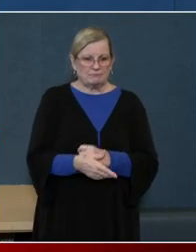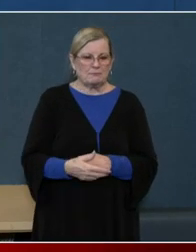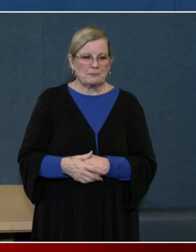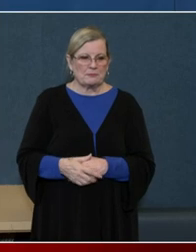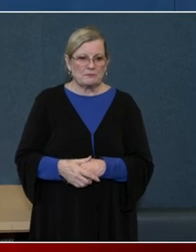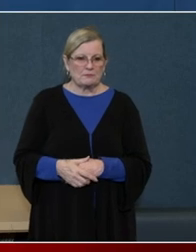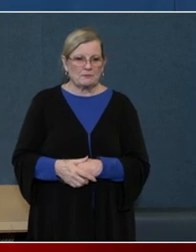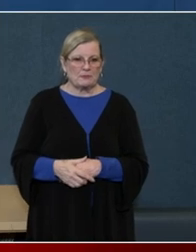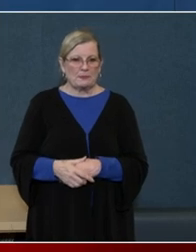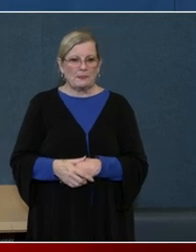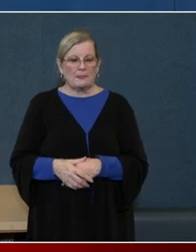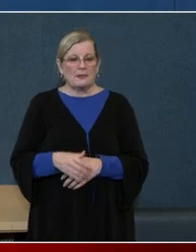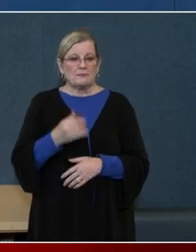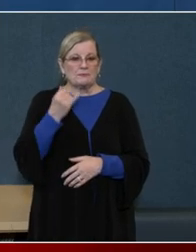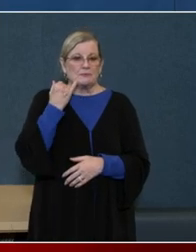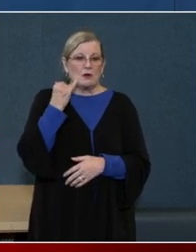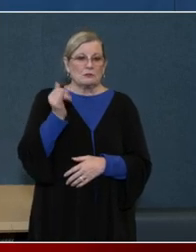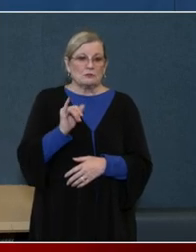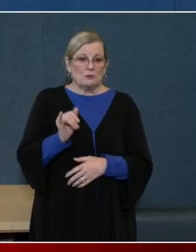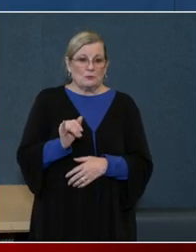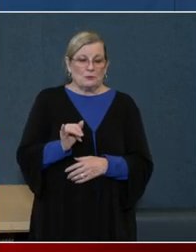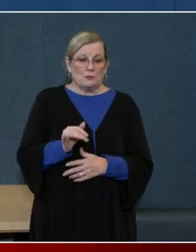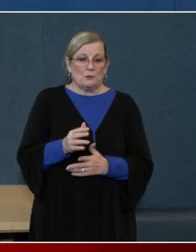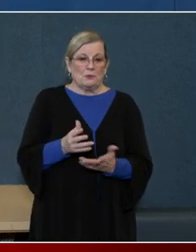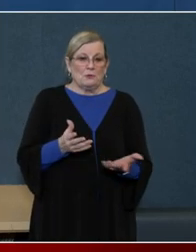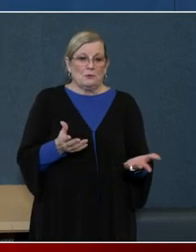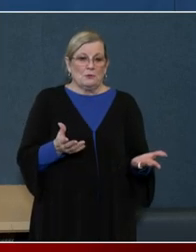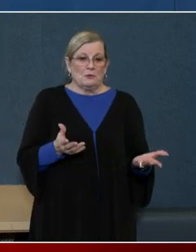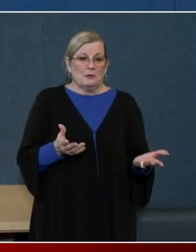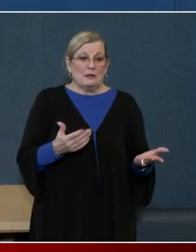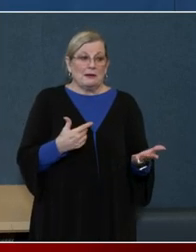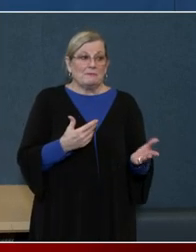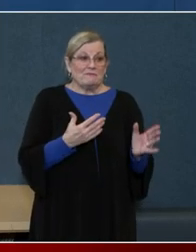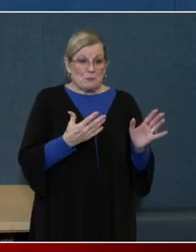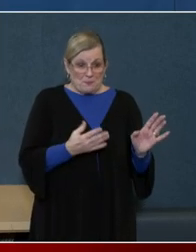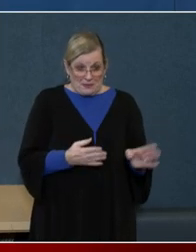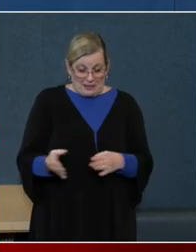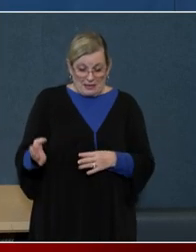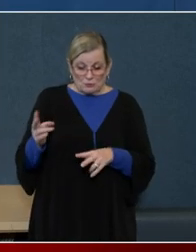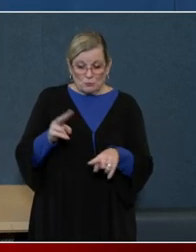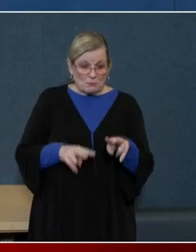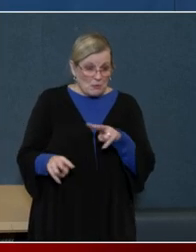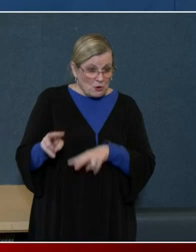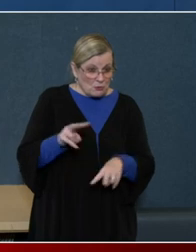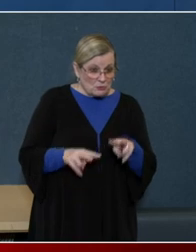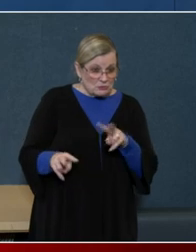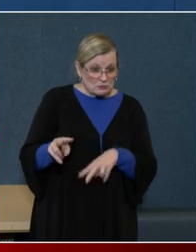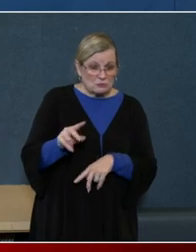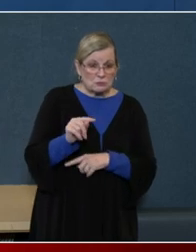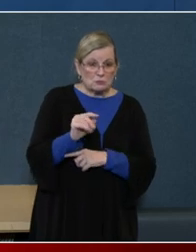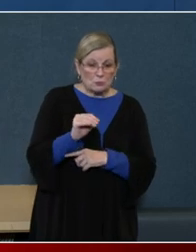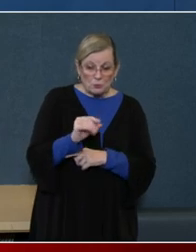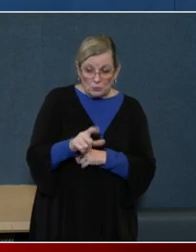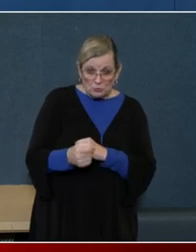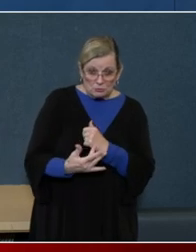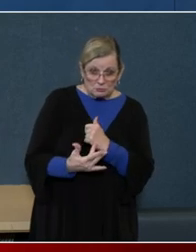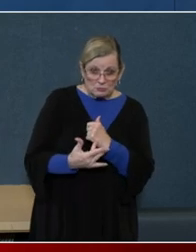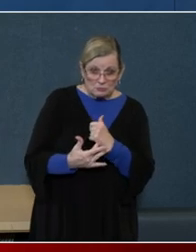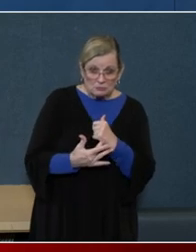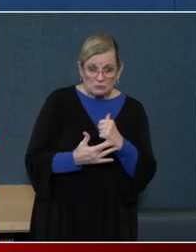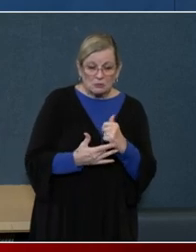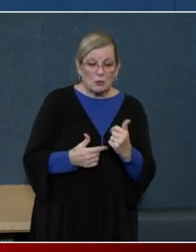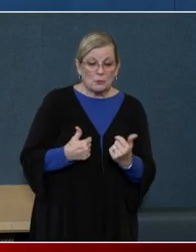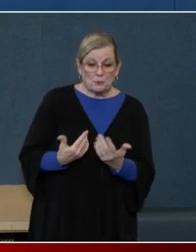also lift up our planning and monitoring tools. We provided schools information,